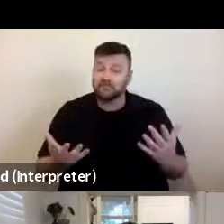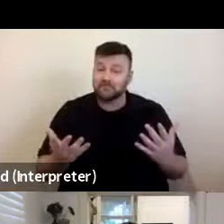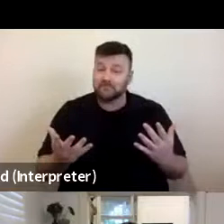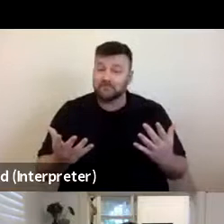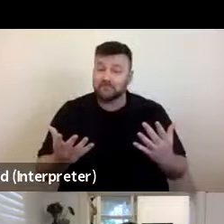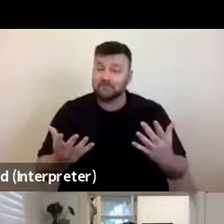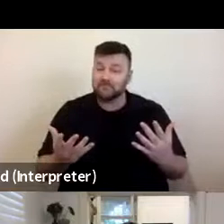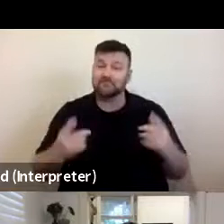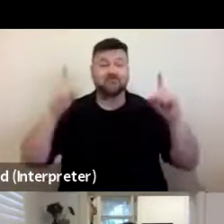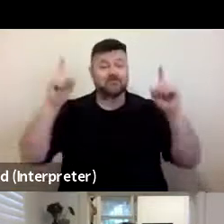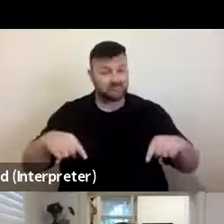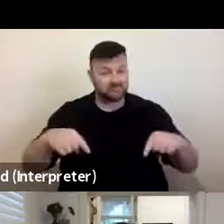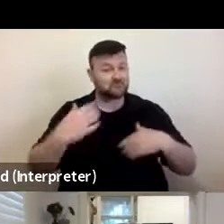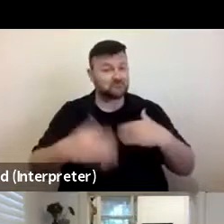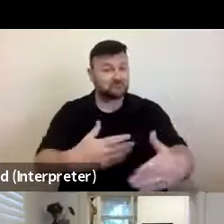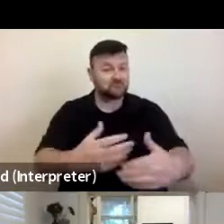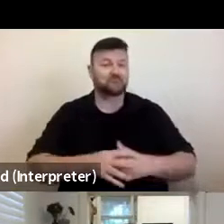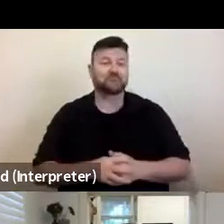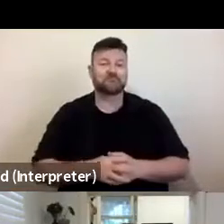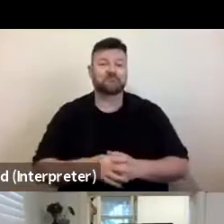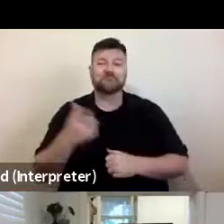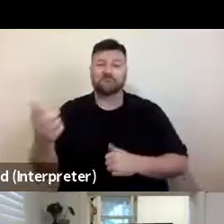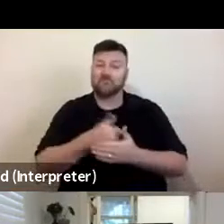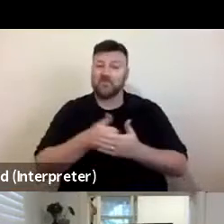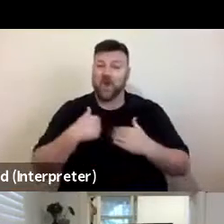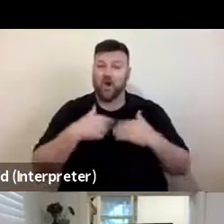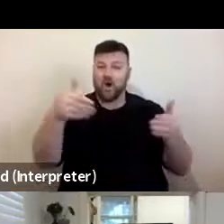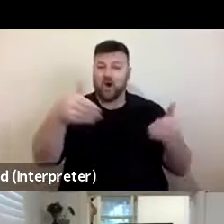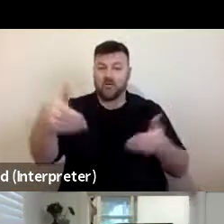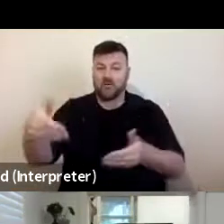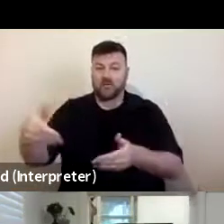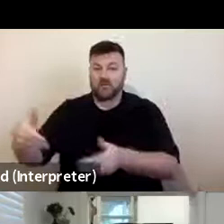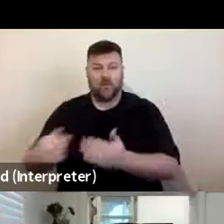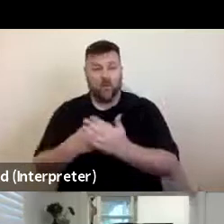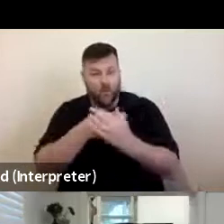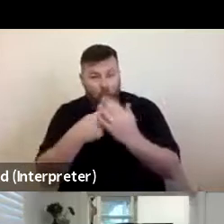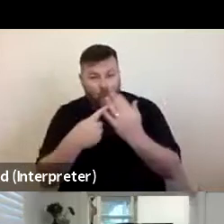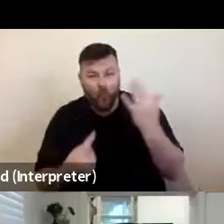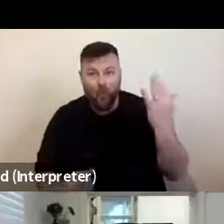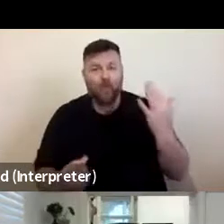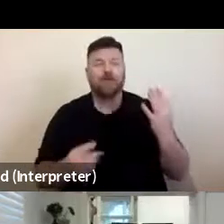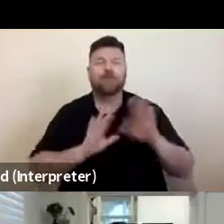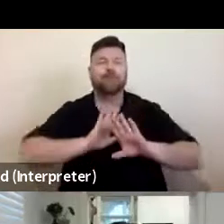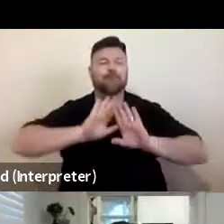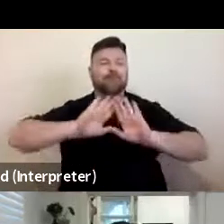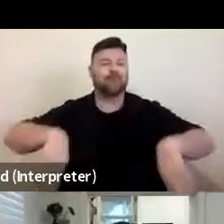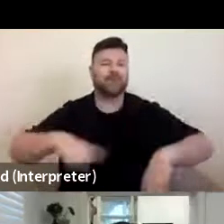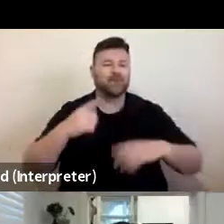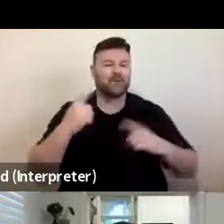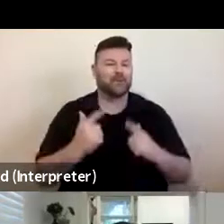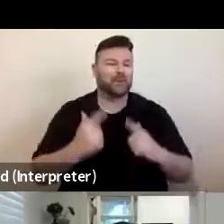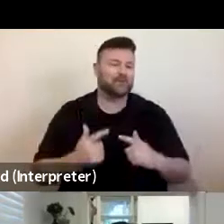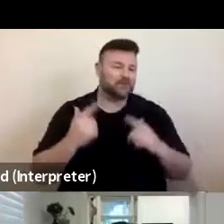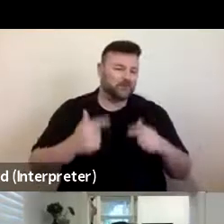off. This is where I'd normally introduce each panel member, but we're not going to do that because we have too many people. Otherwise, I would just spend my time